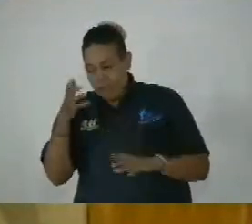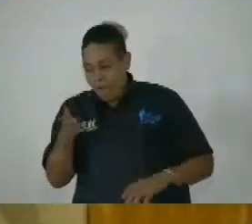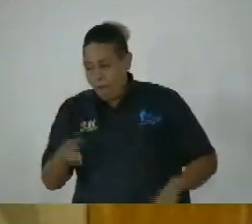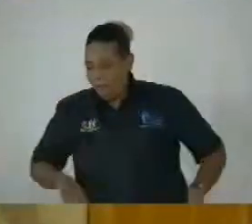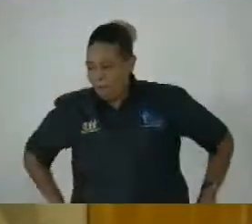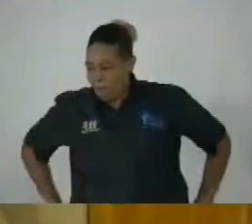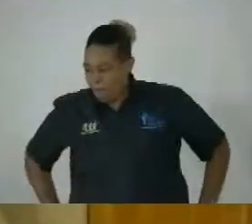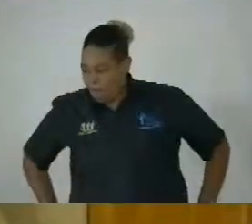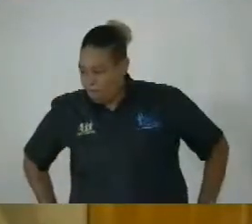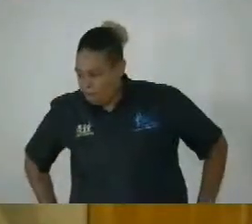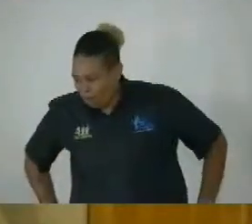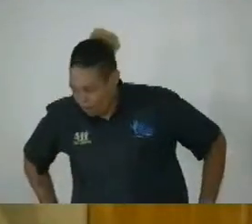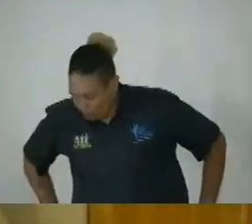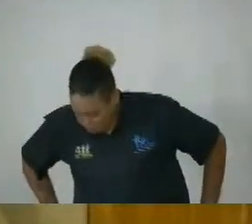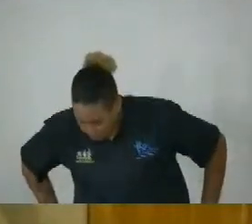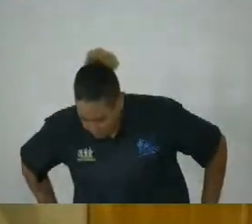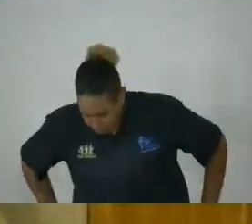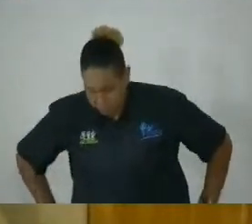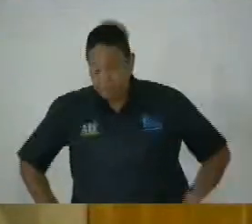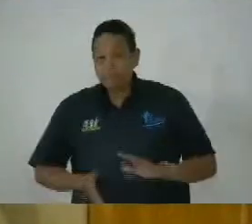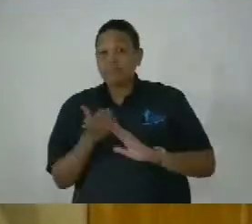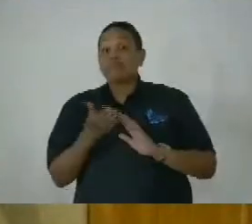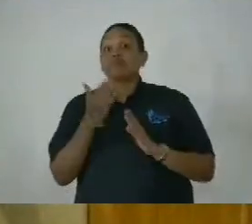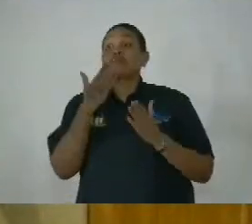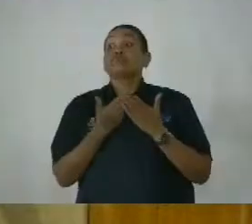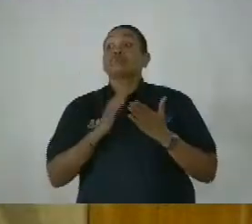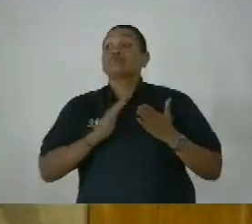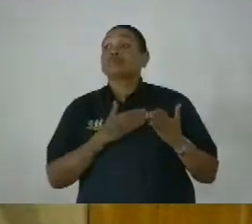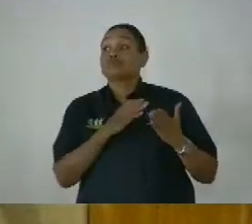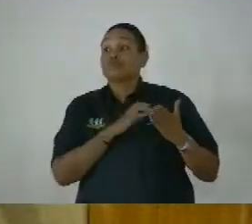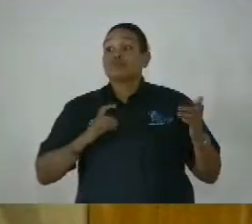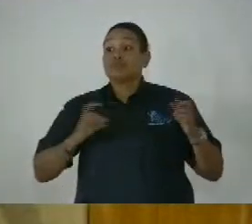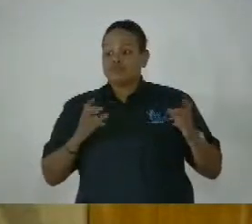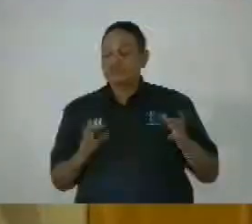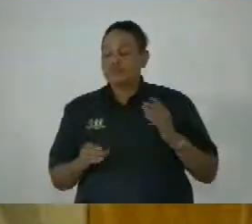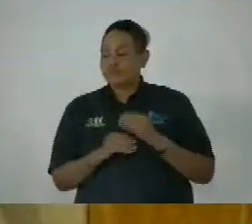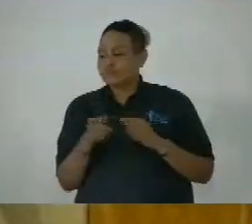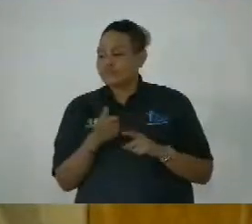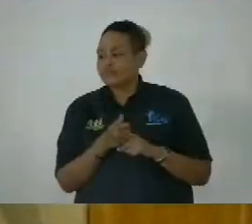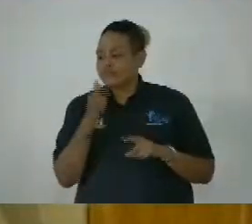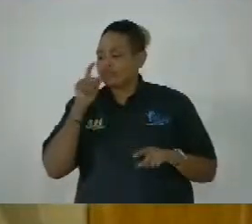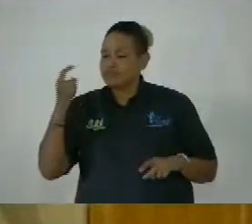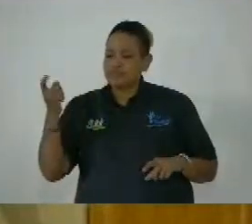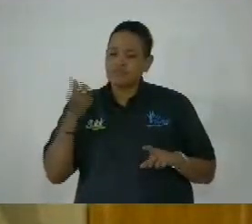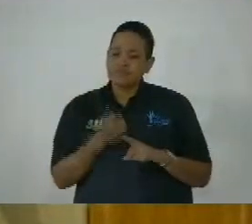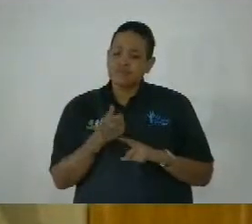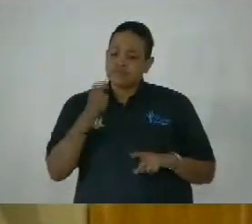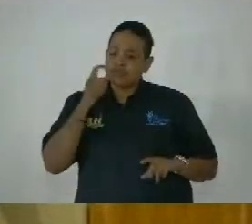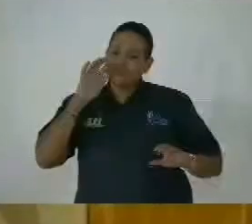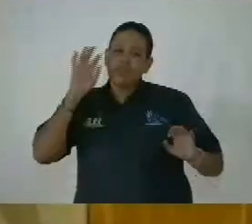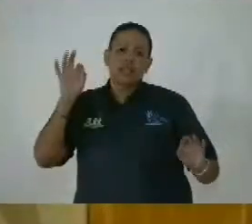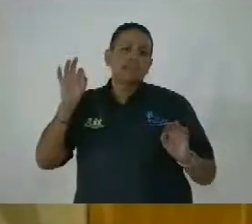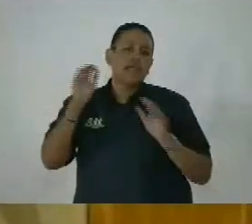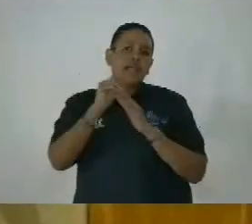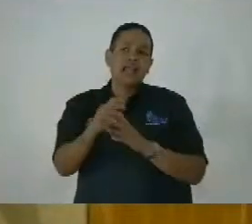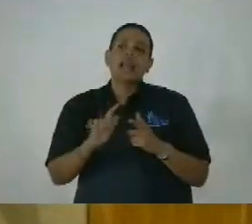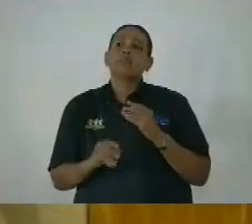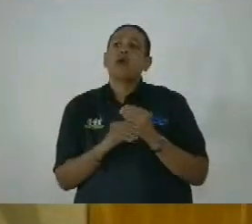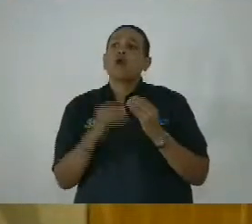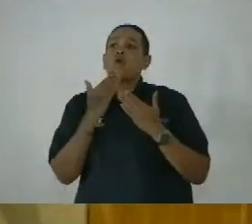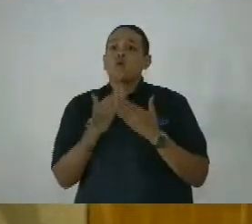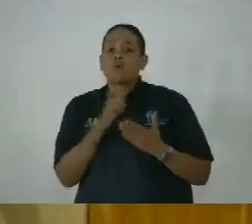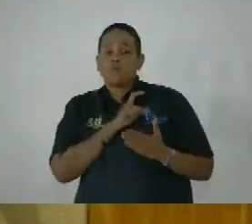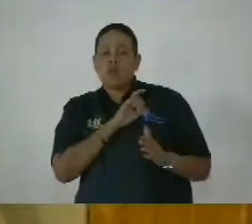So it's going well. Our commissioner, Fortet, is not only someone who is an excellent leader and a good police